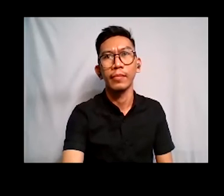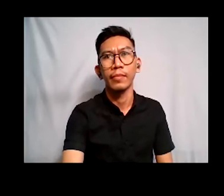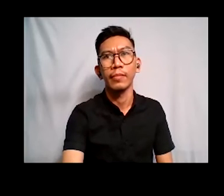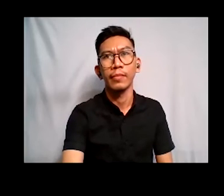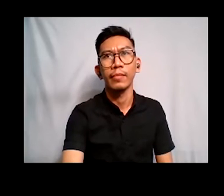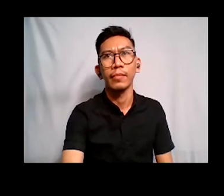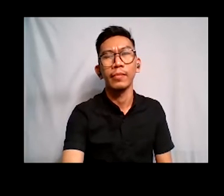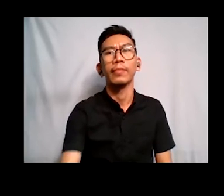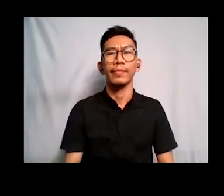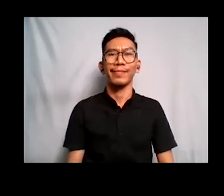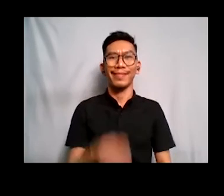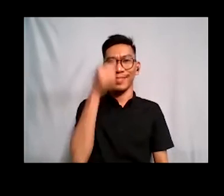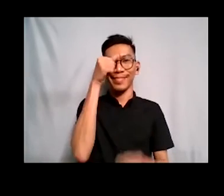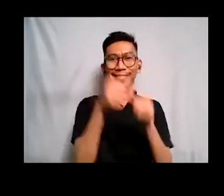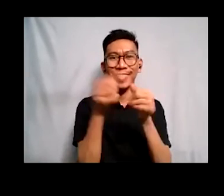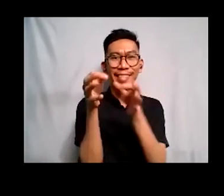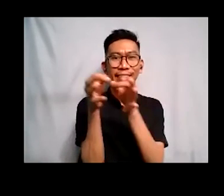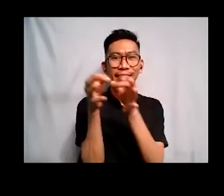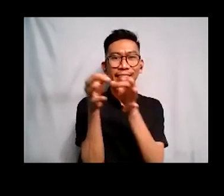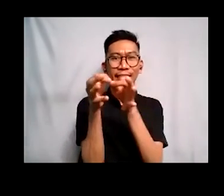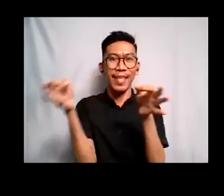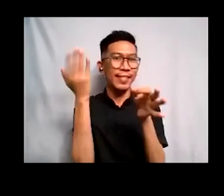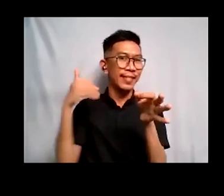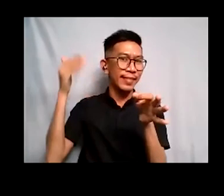Remember we had the sentence before?